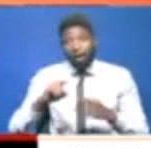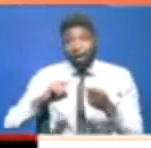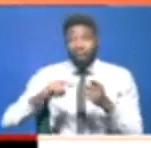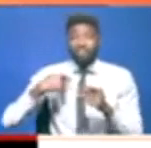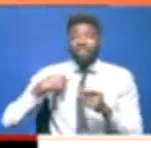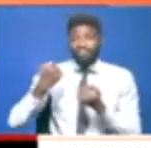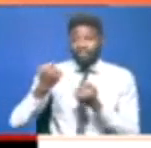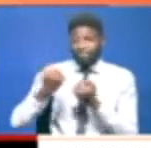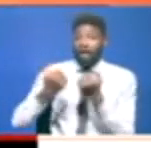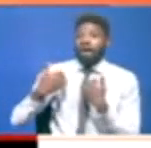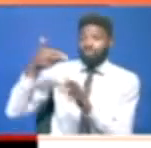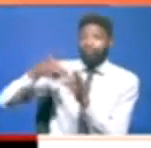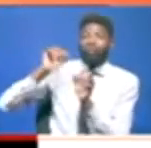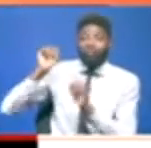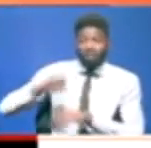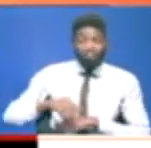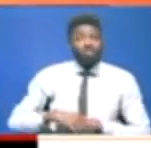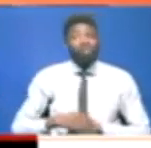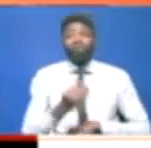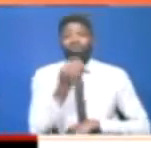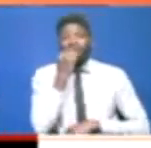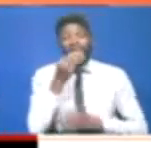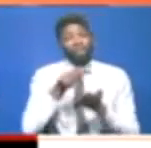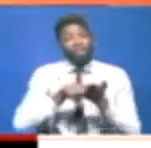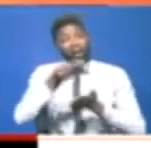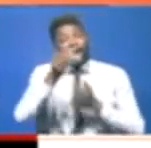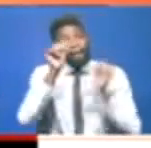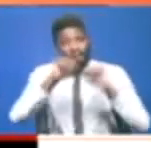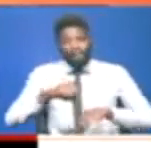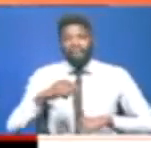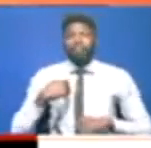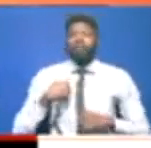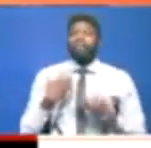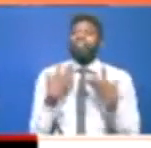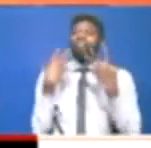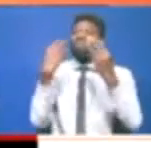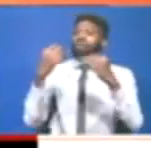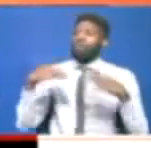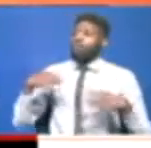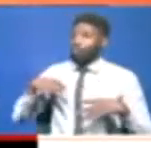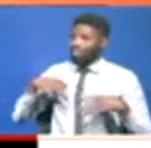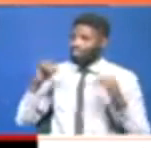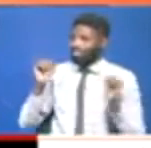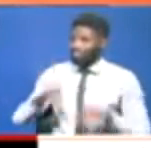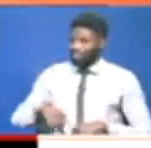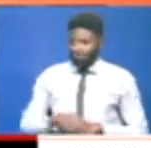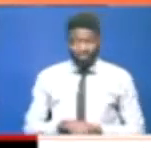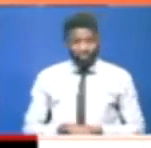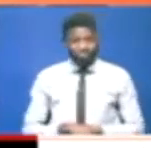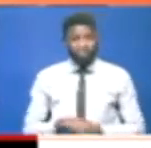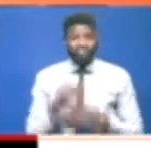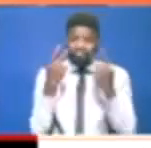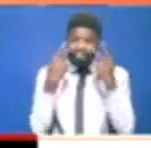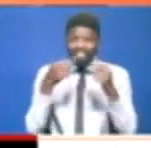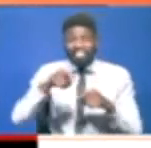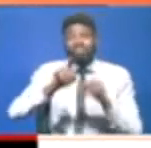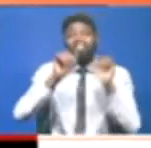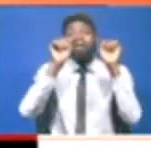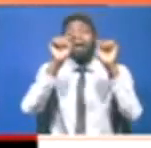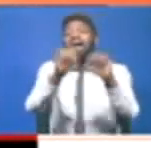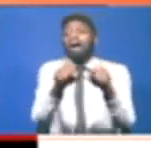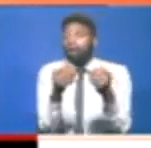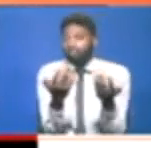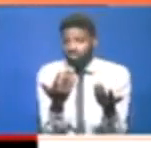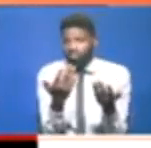able to get food? Will I still be able to go on holiday? So in that regard, then, we are looking at, are you able to sustain that beyond the